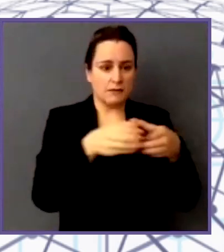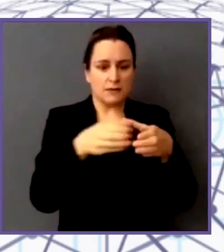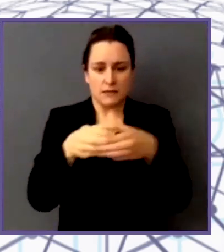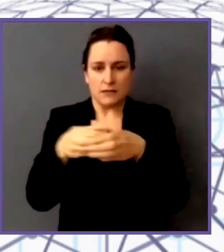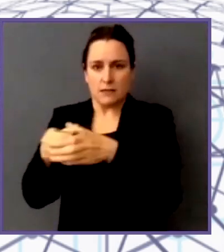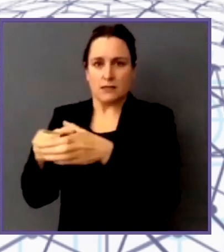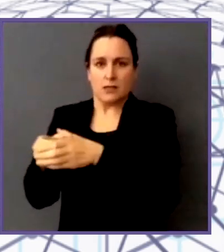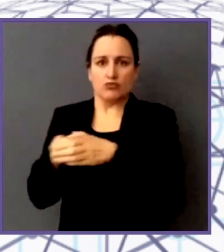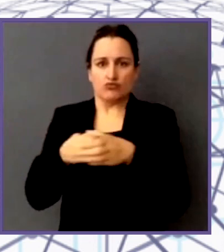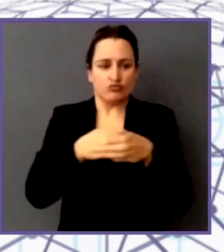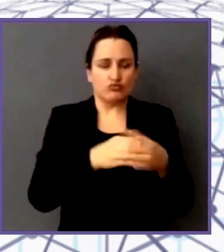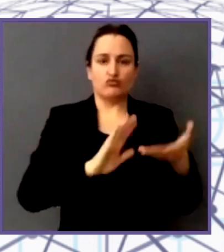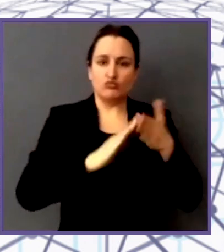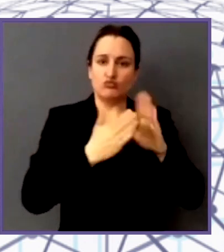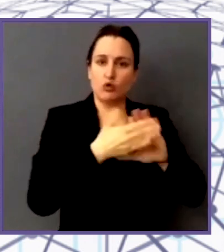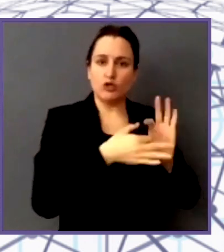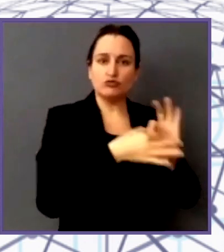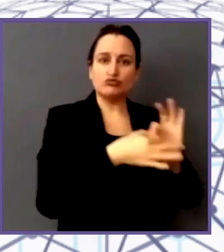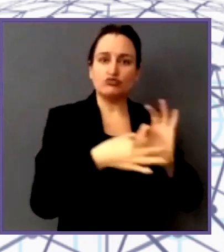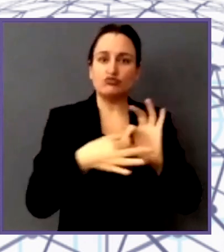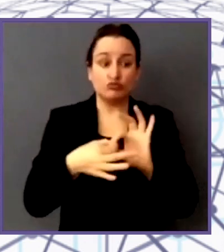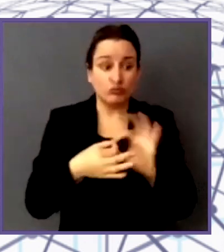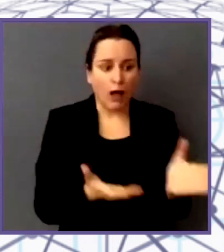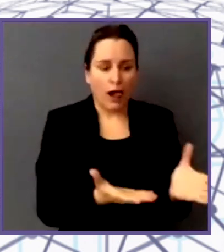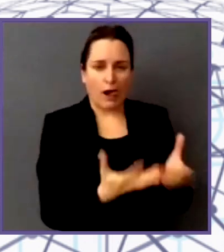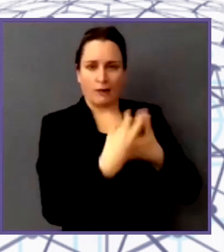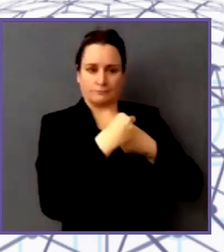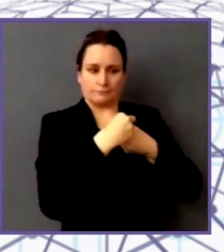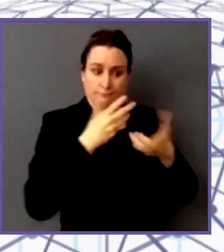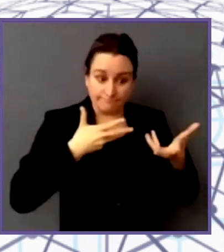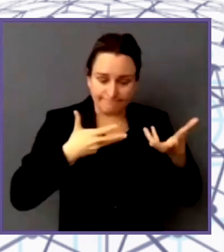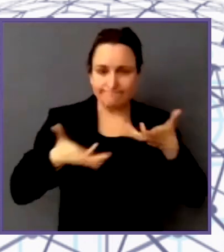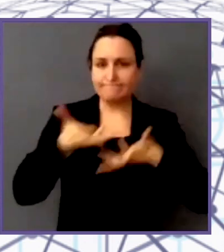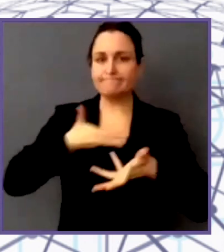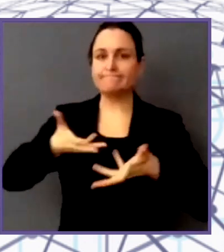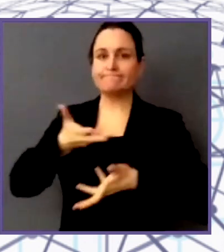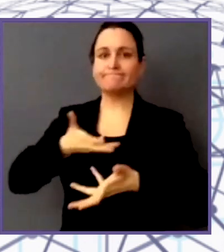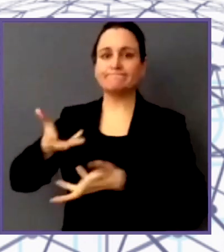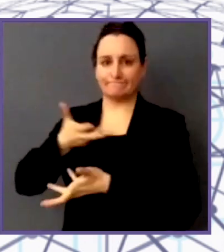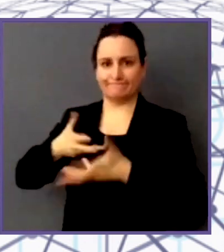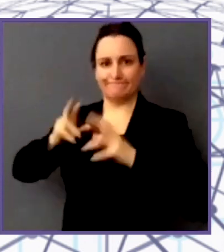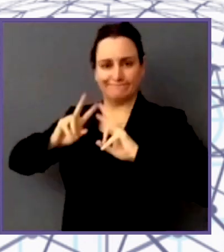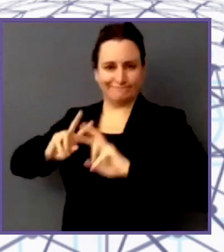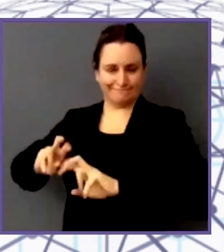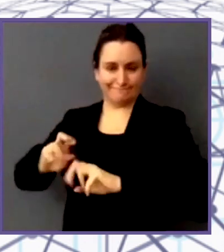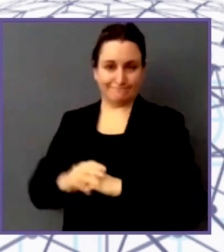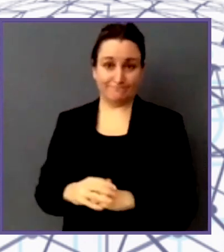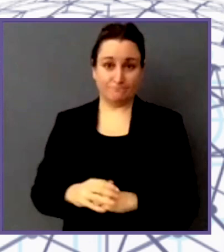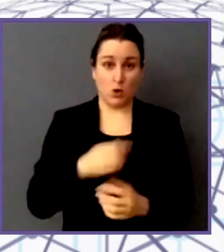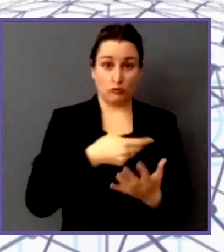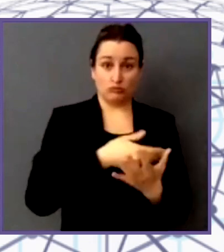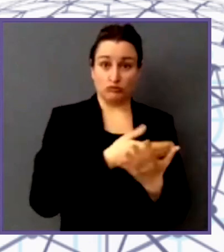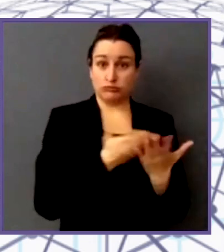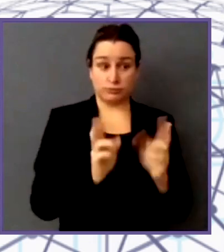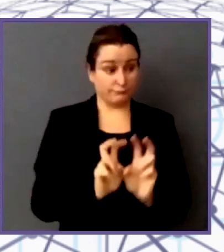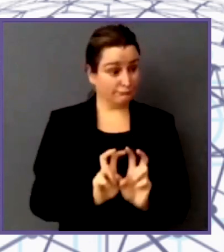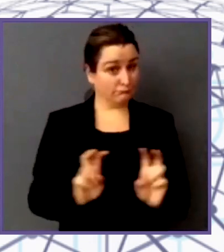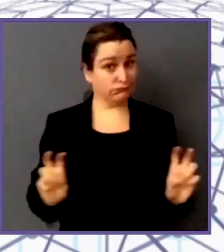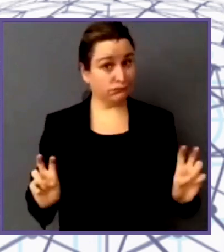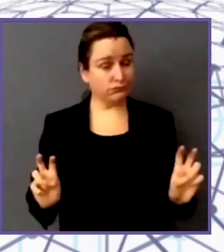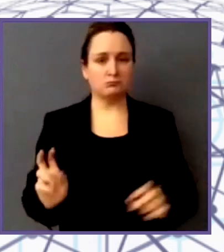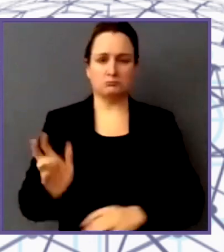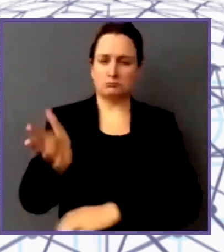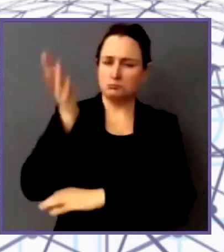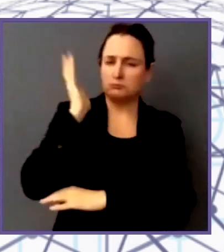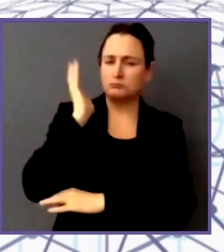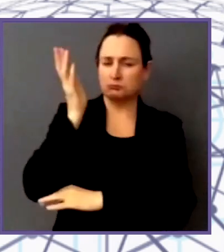in the collaboration towards inclusive cities. Today, they'll give you some insights into key issues and ideas that intersect across these 6